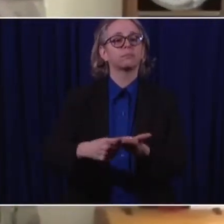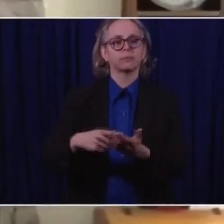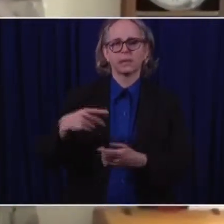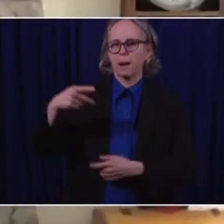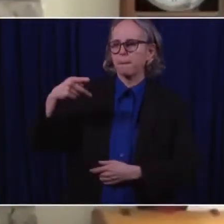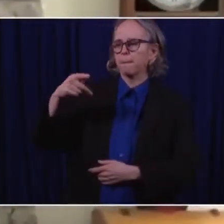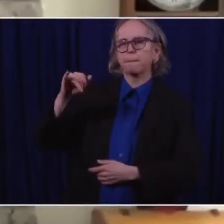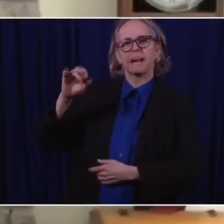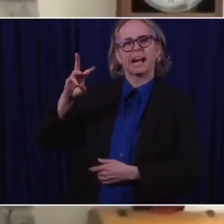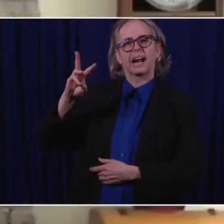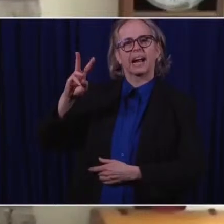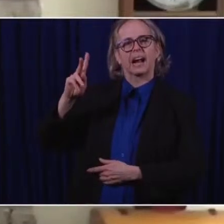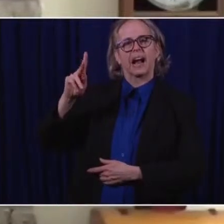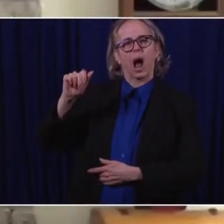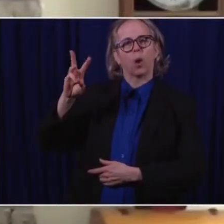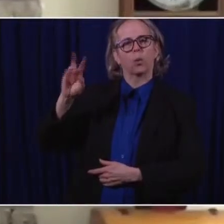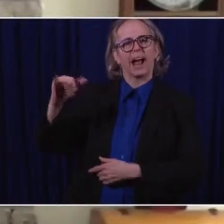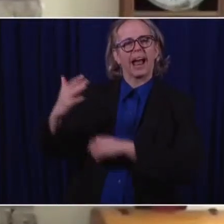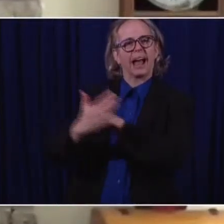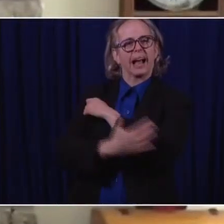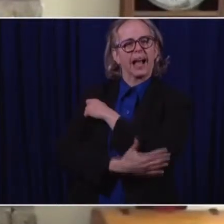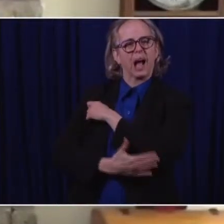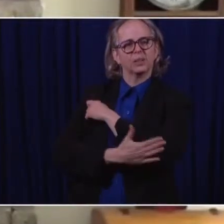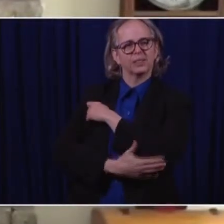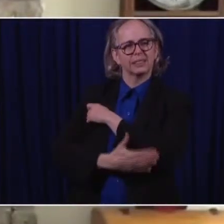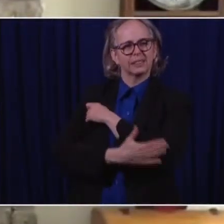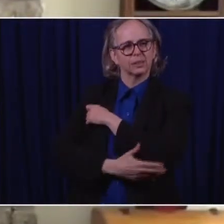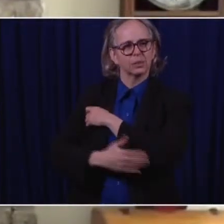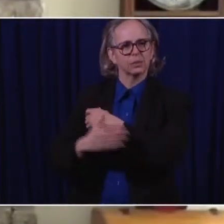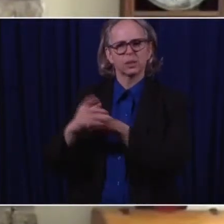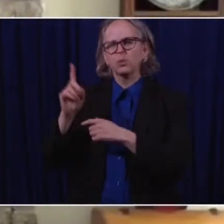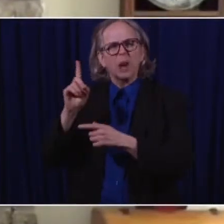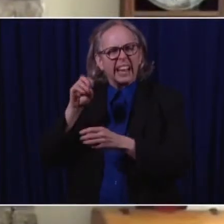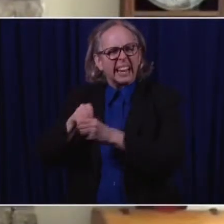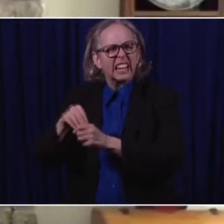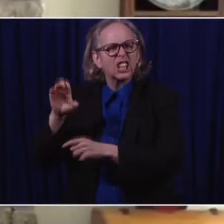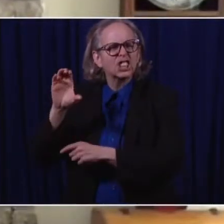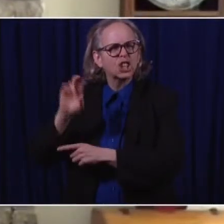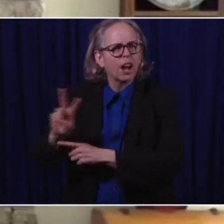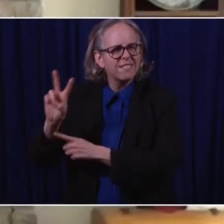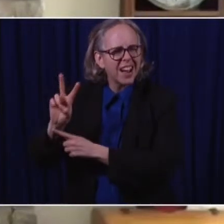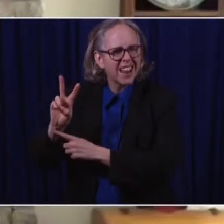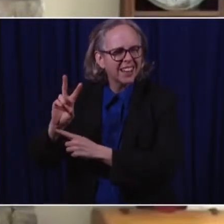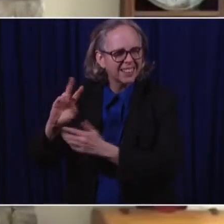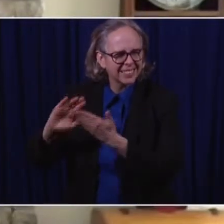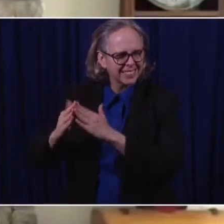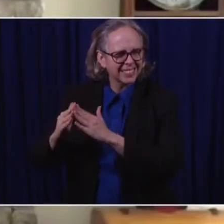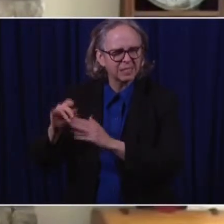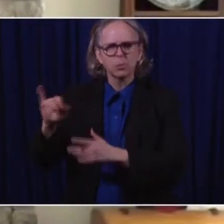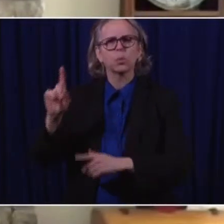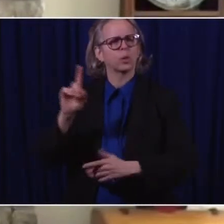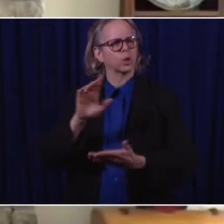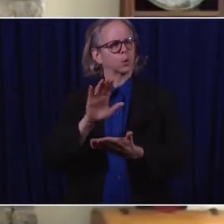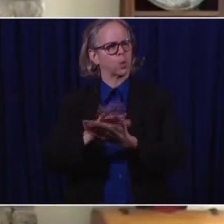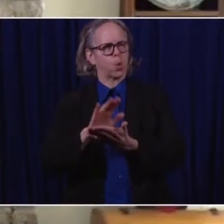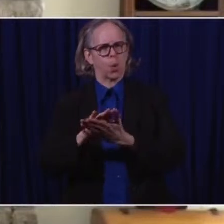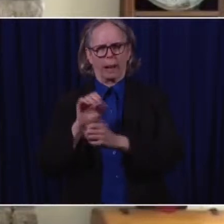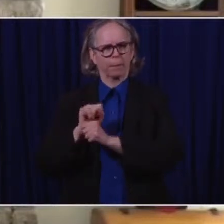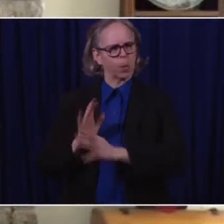Circleville, where we're seeing our school employees being vaccinated at the Pickaway County